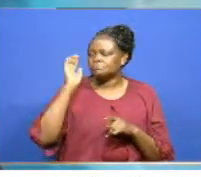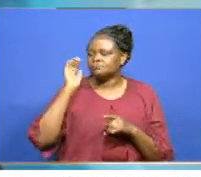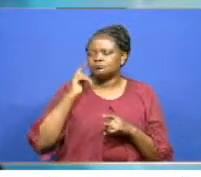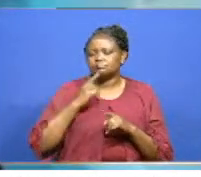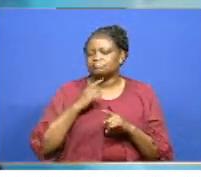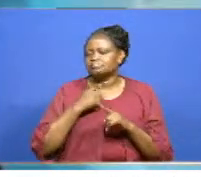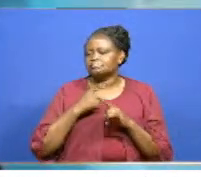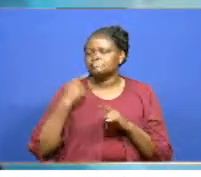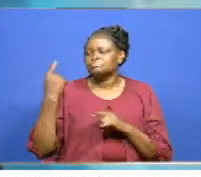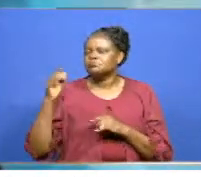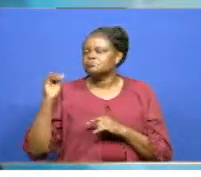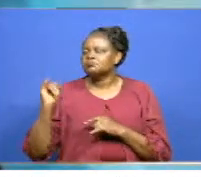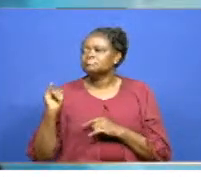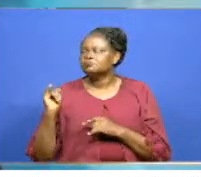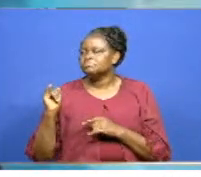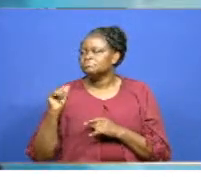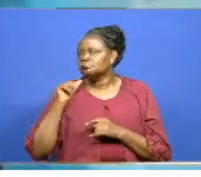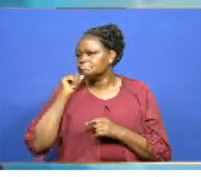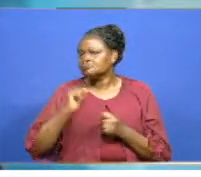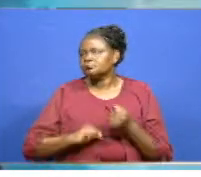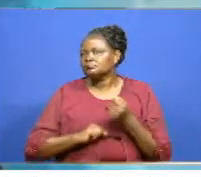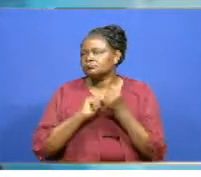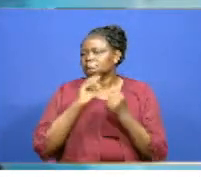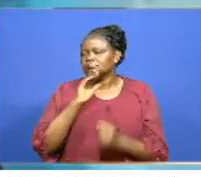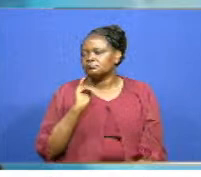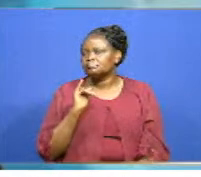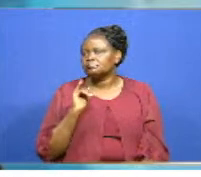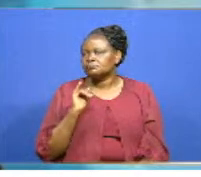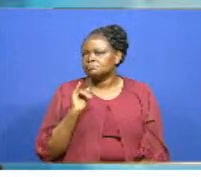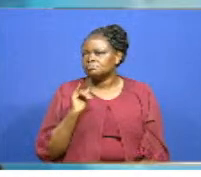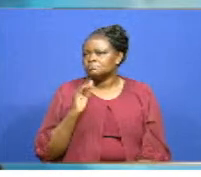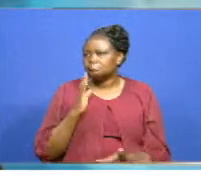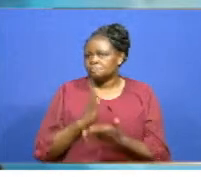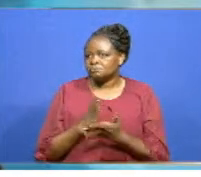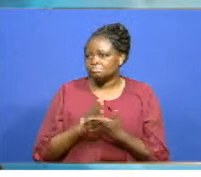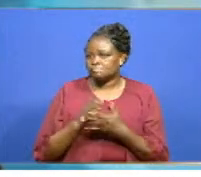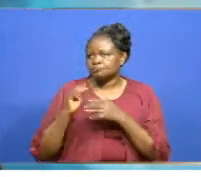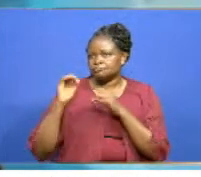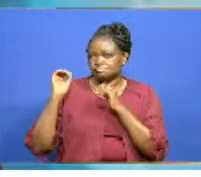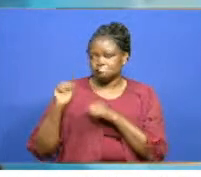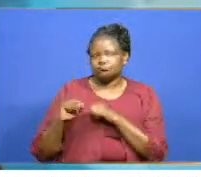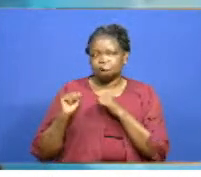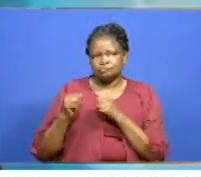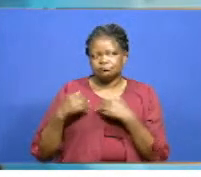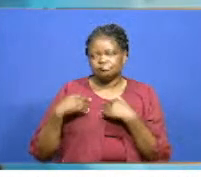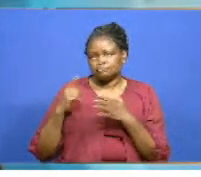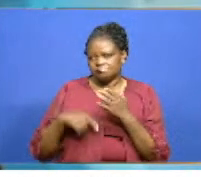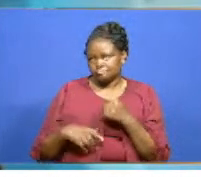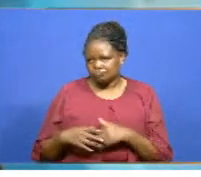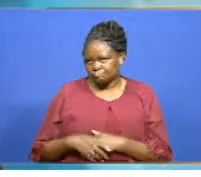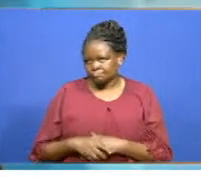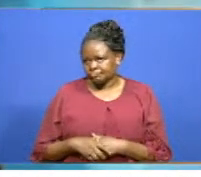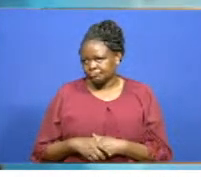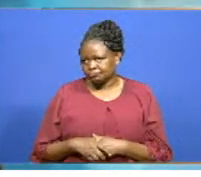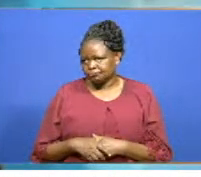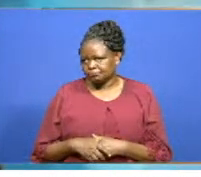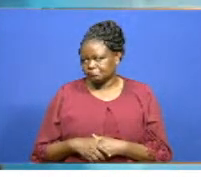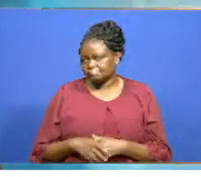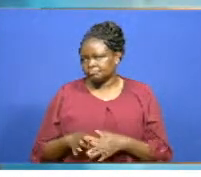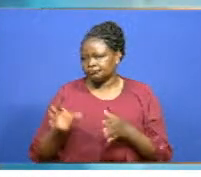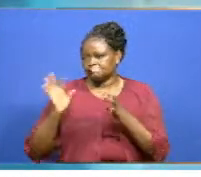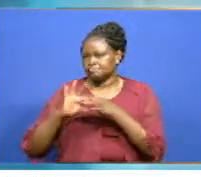you may be right, just slightly from what Churchill has said. There are direct links